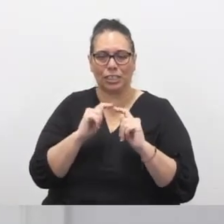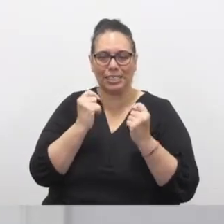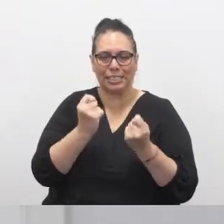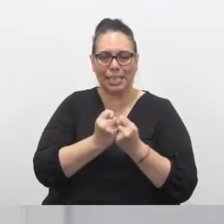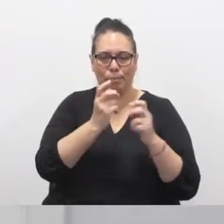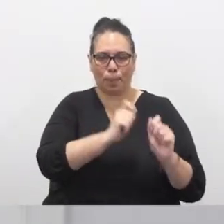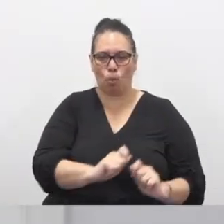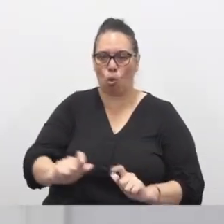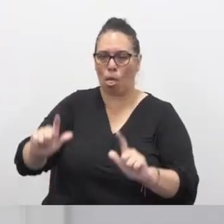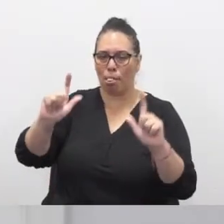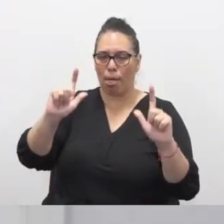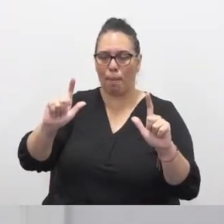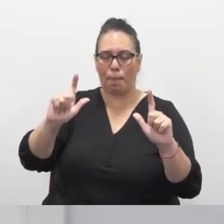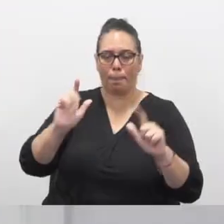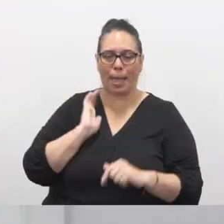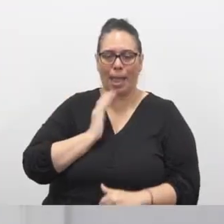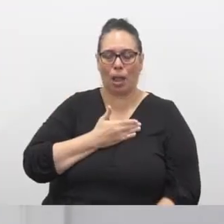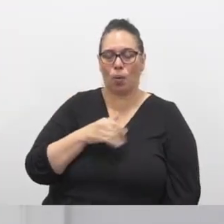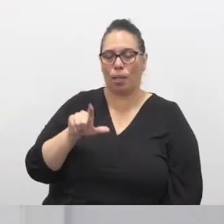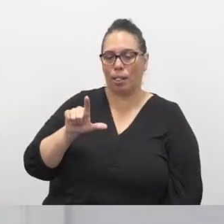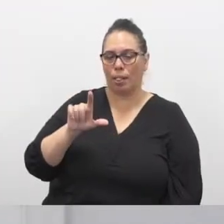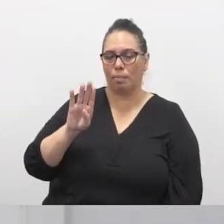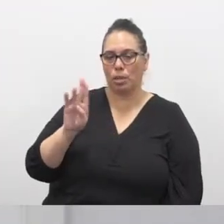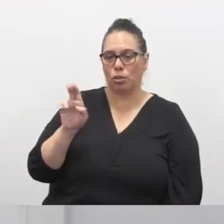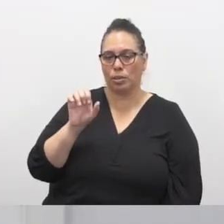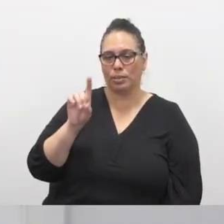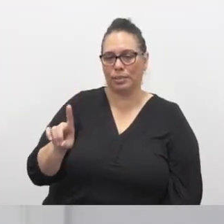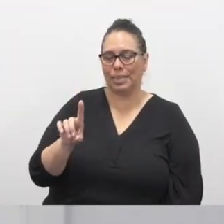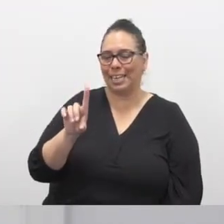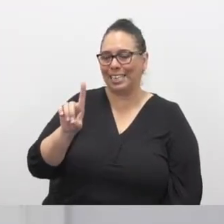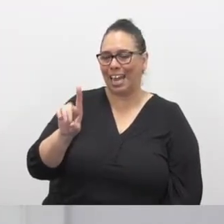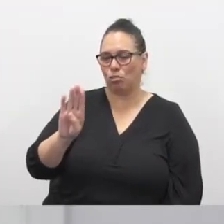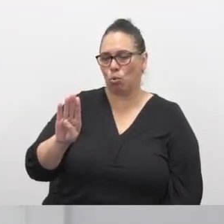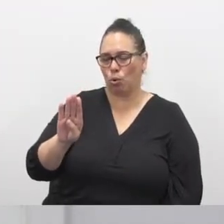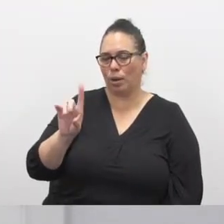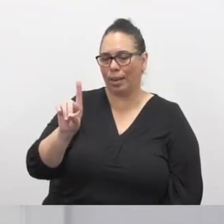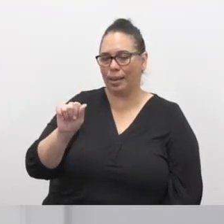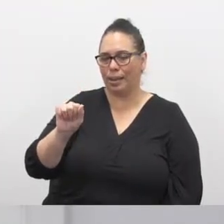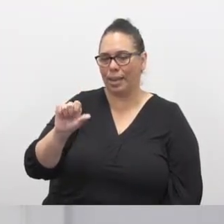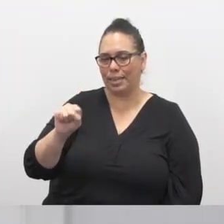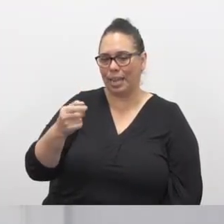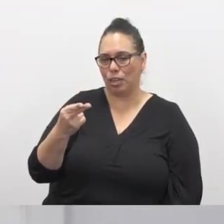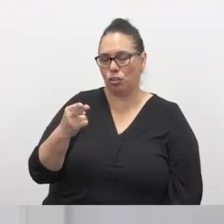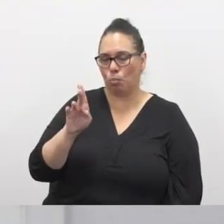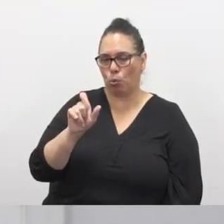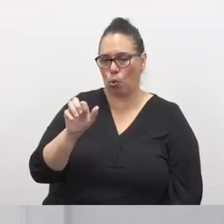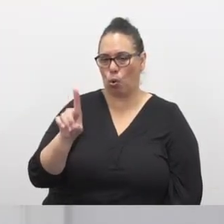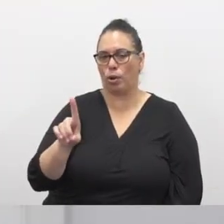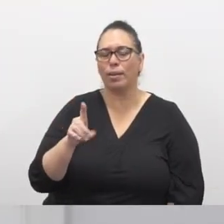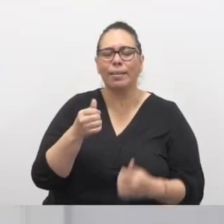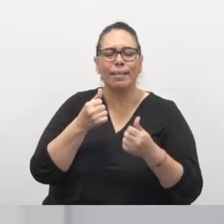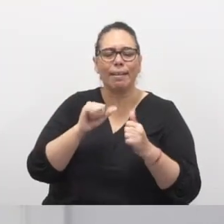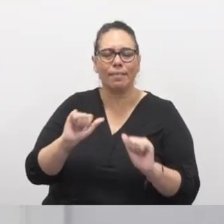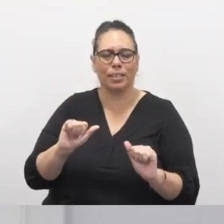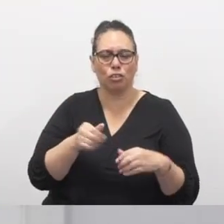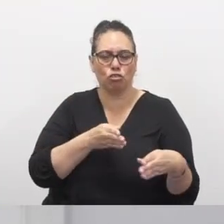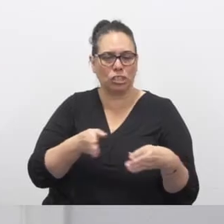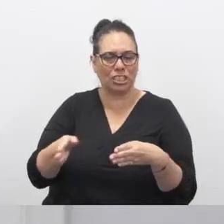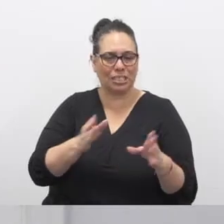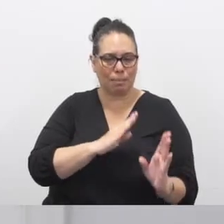pull up our Long Beach Unified Dashboard, which is an effort that is part of our strategic